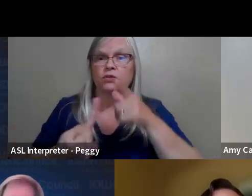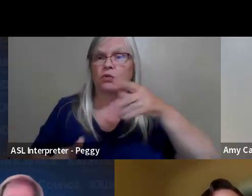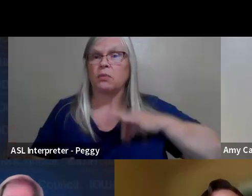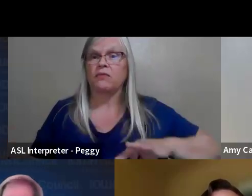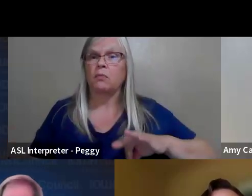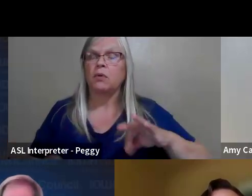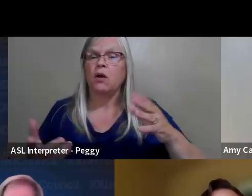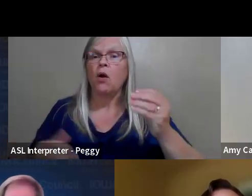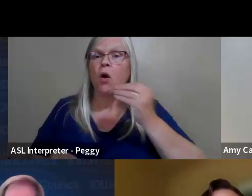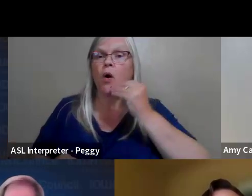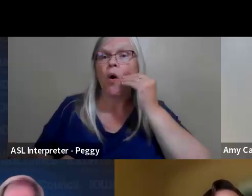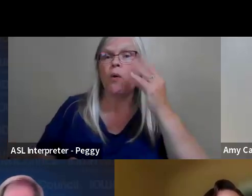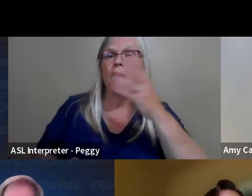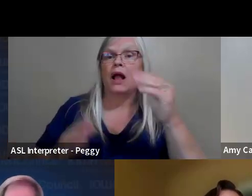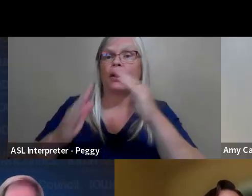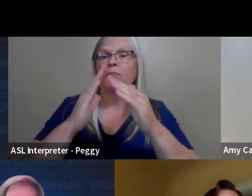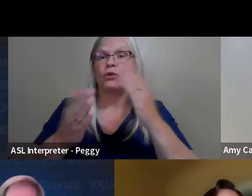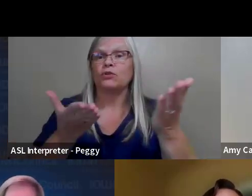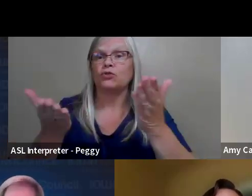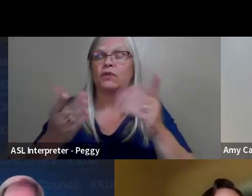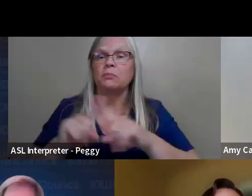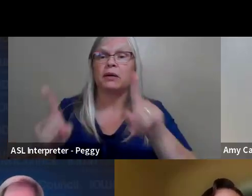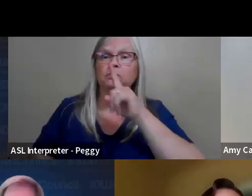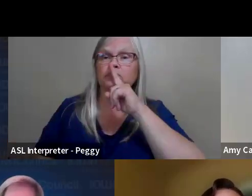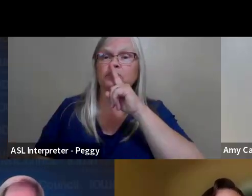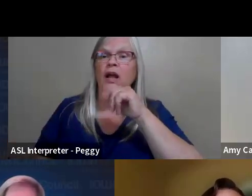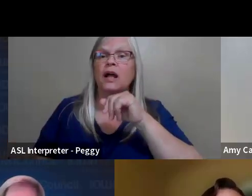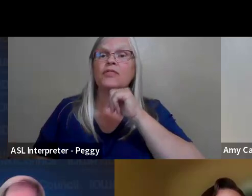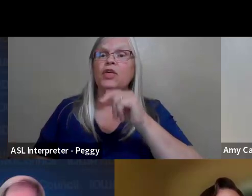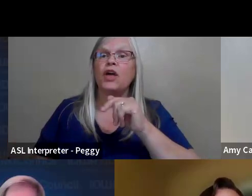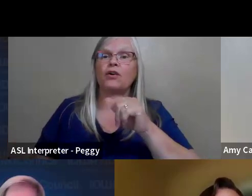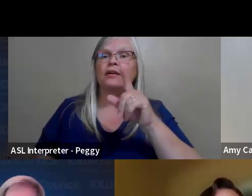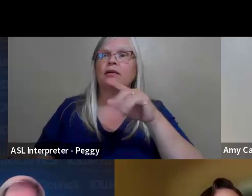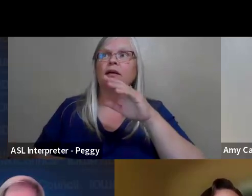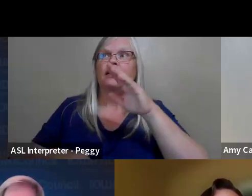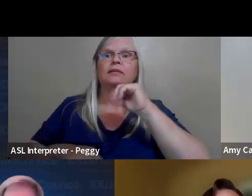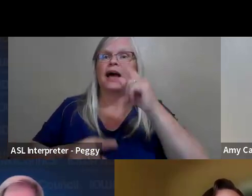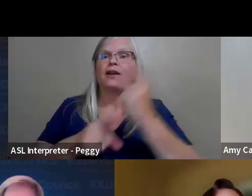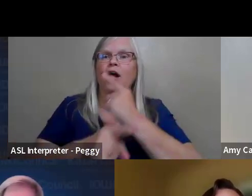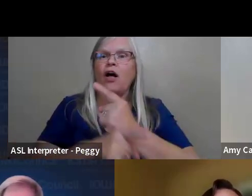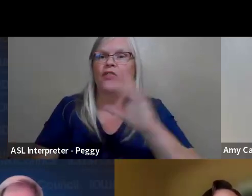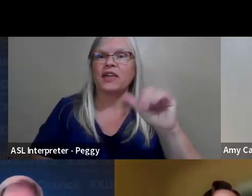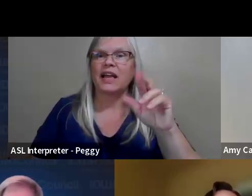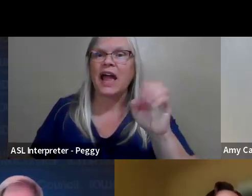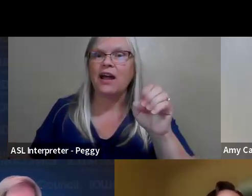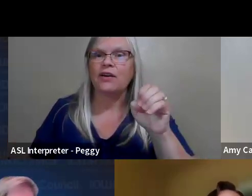home and community-based services, but they're not at an institutional level of care, so they can't get that